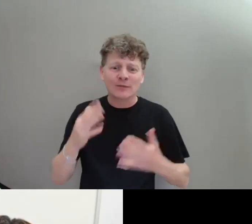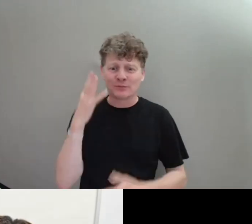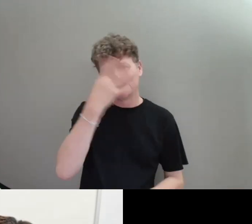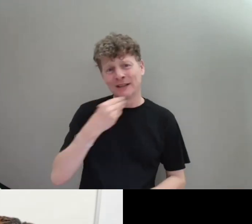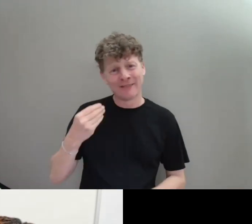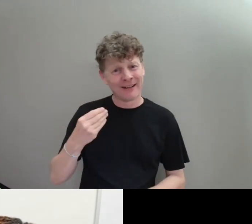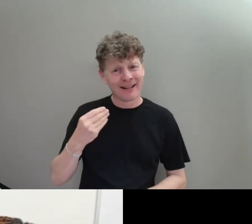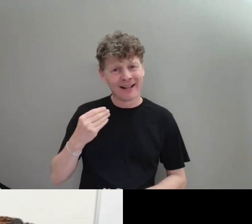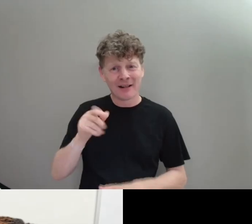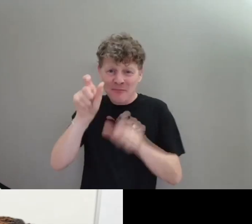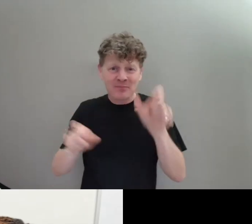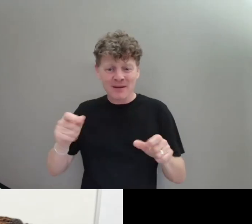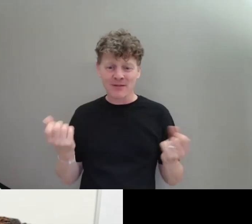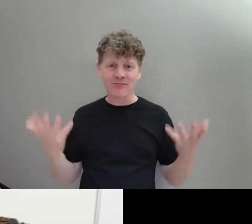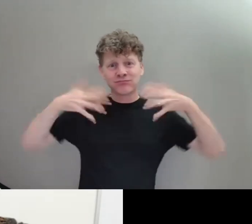Um,